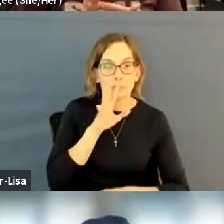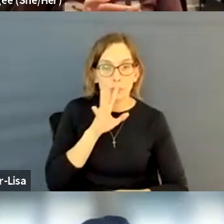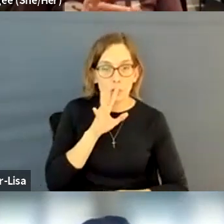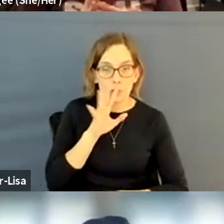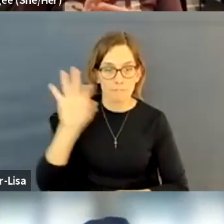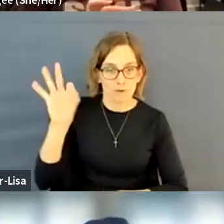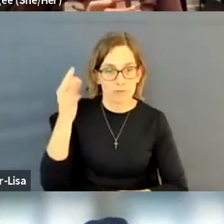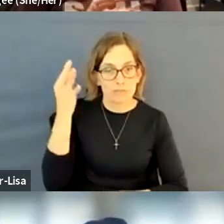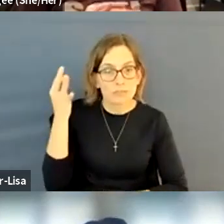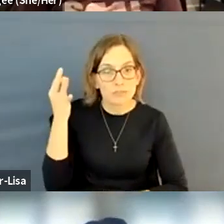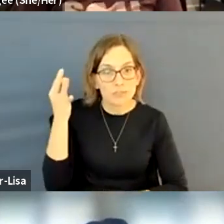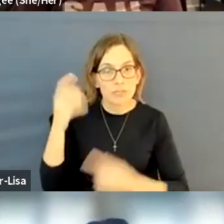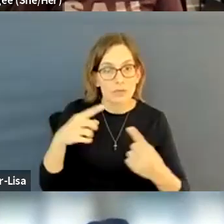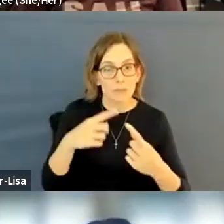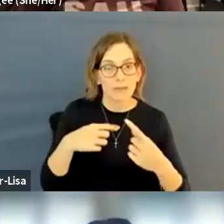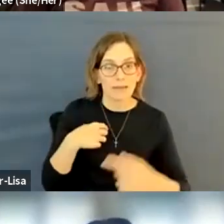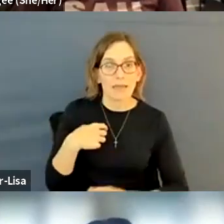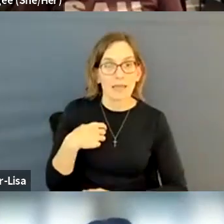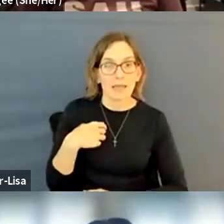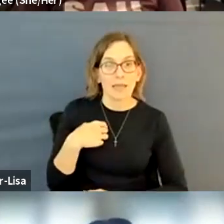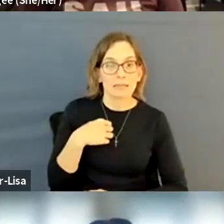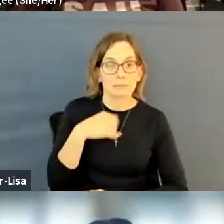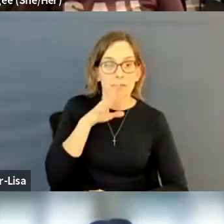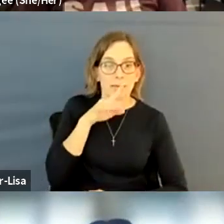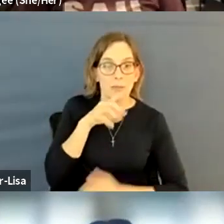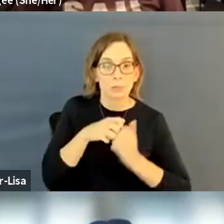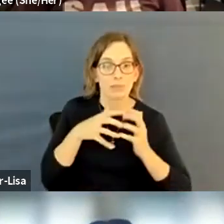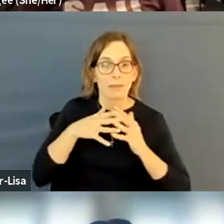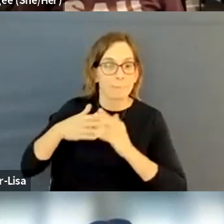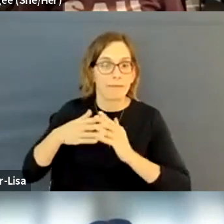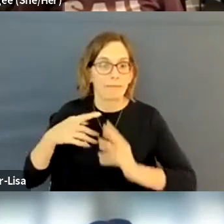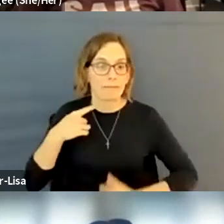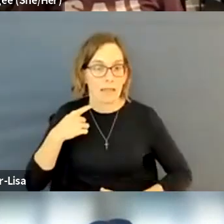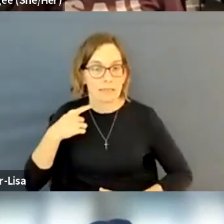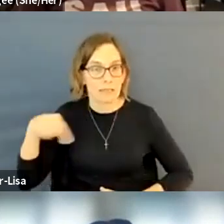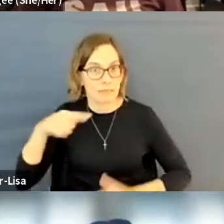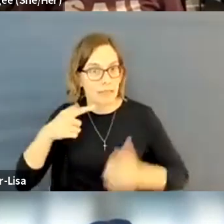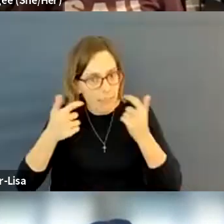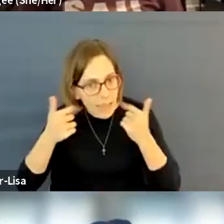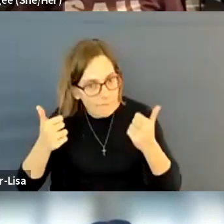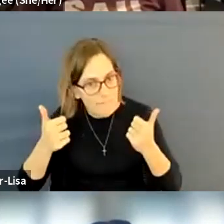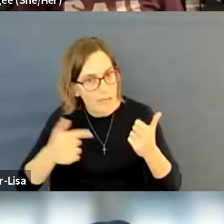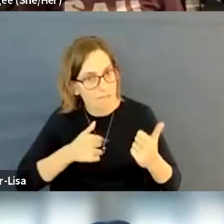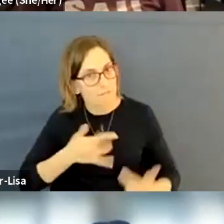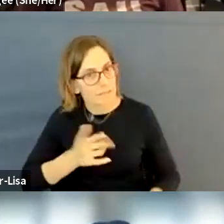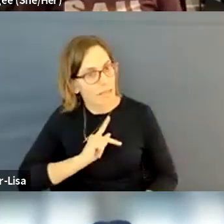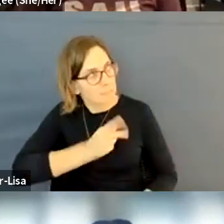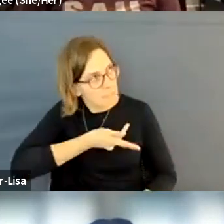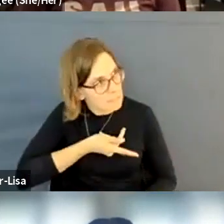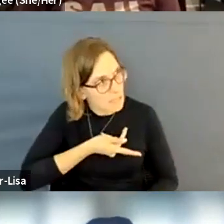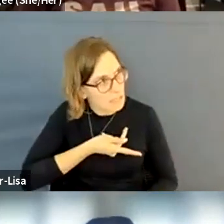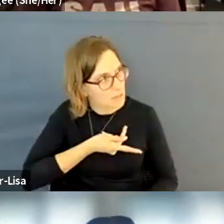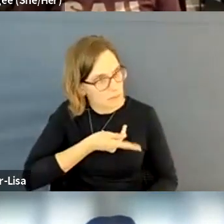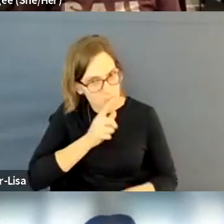And when I pronounce things in American accent, they would laugh and I would get upset, really upset at